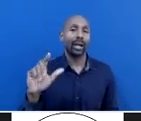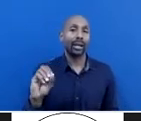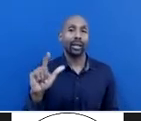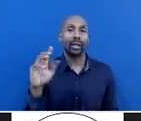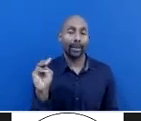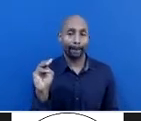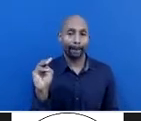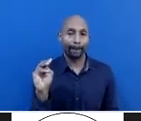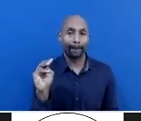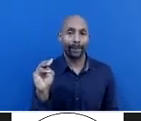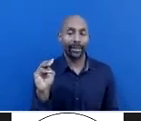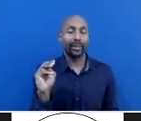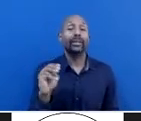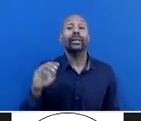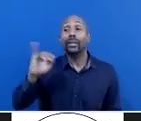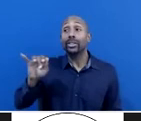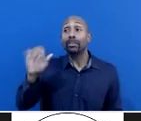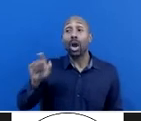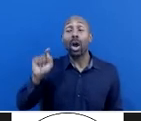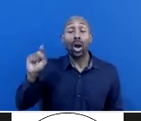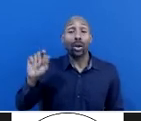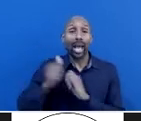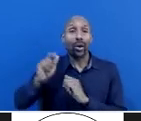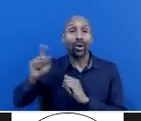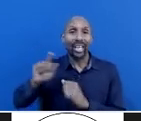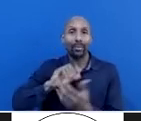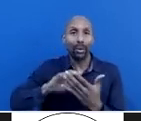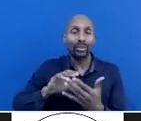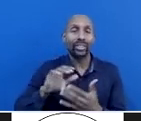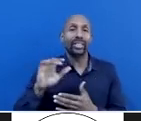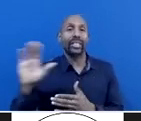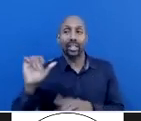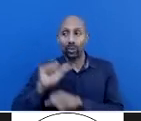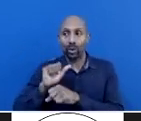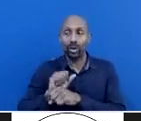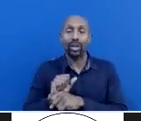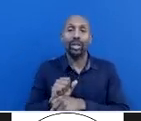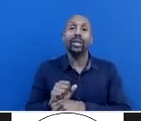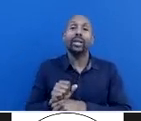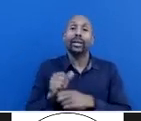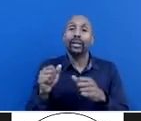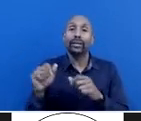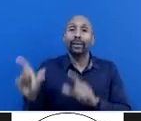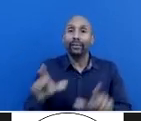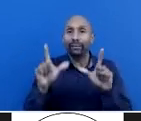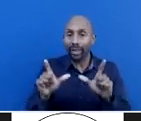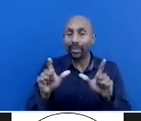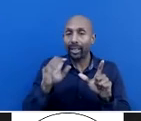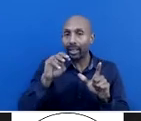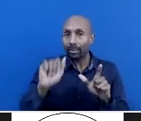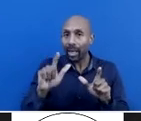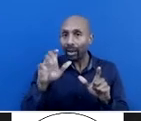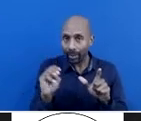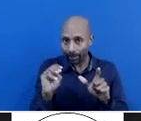that Jamal takes with Malcolm. Everybody that was around Malcolm on that day